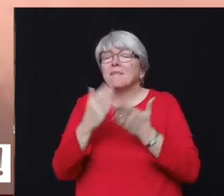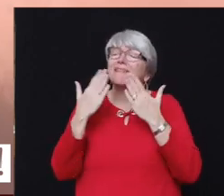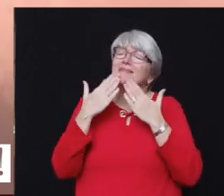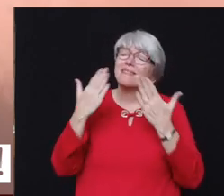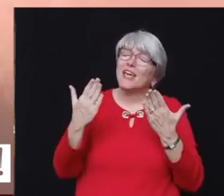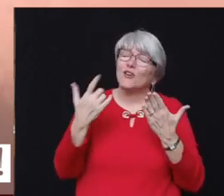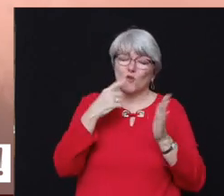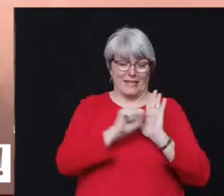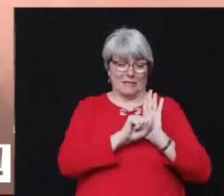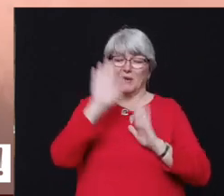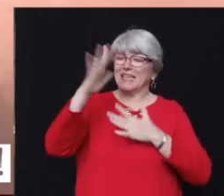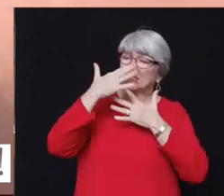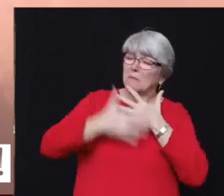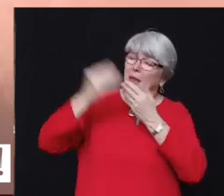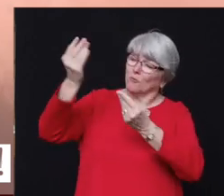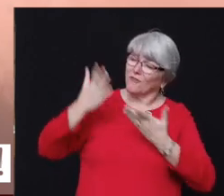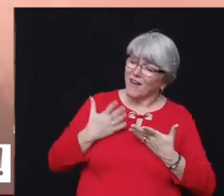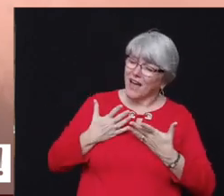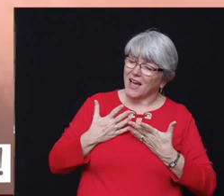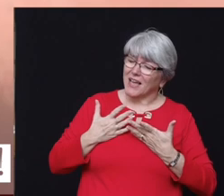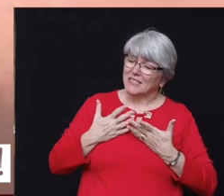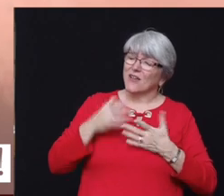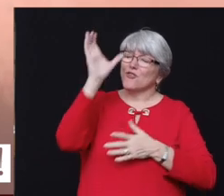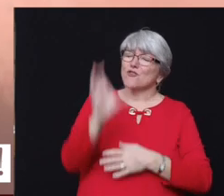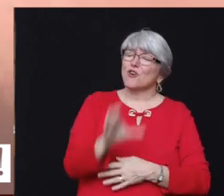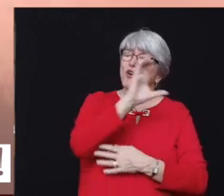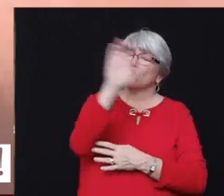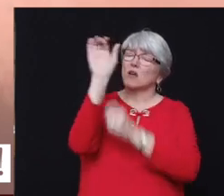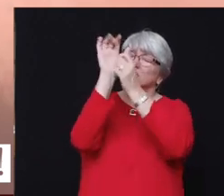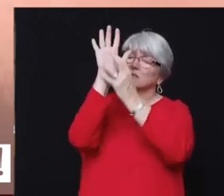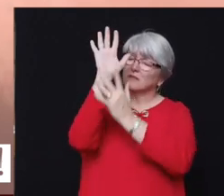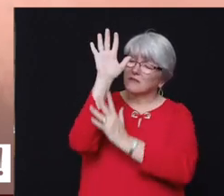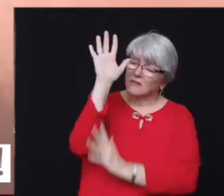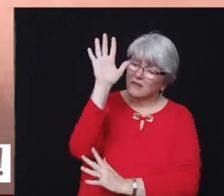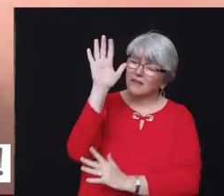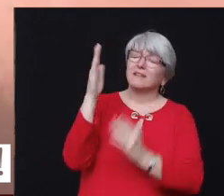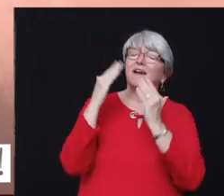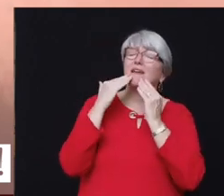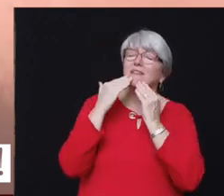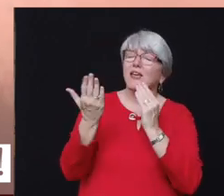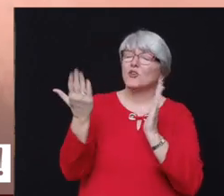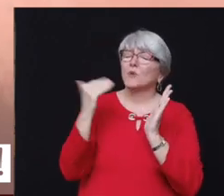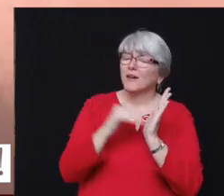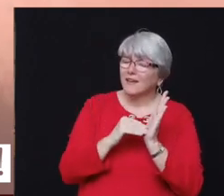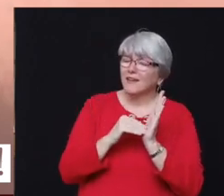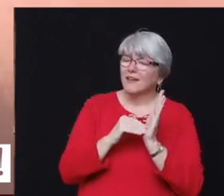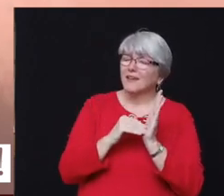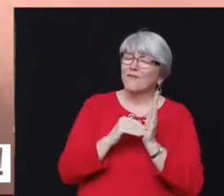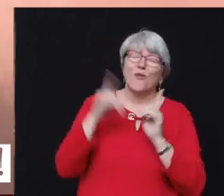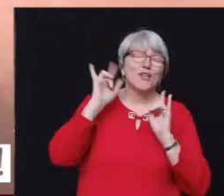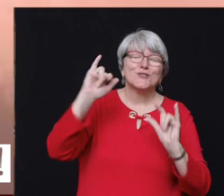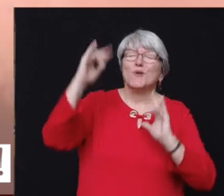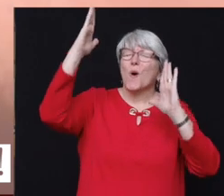the symbolism that his blood provides as it ran down that cross. And I thank you once again for the eternal hope of salvation